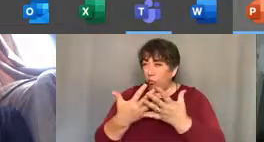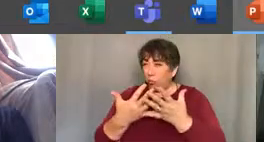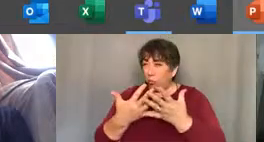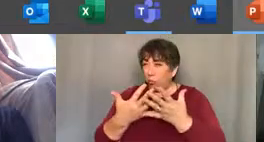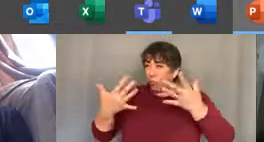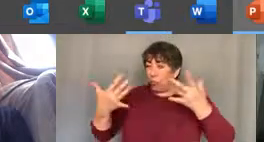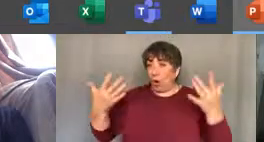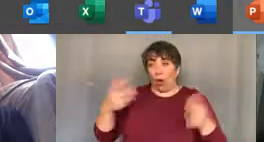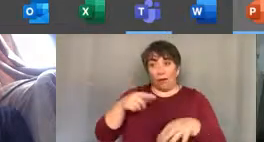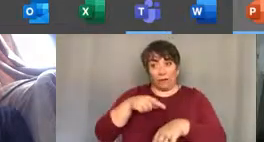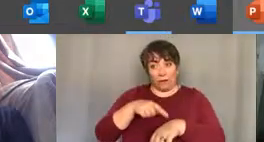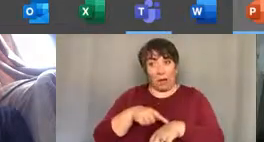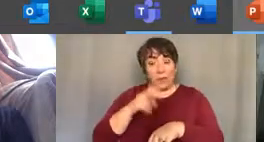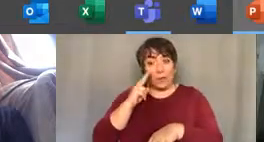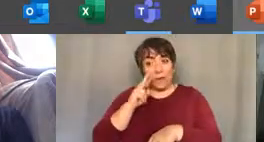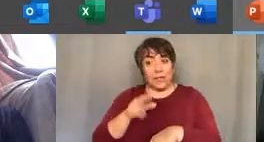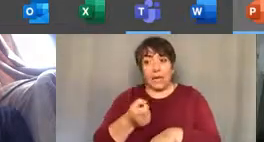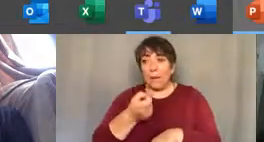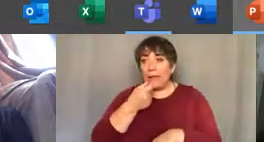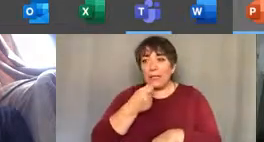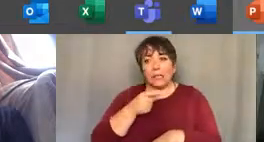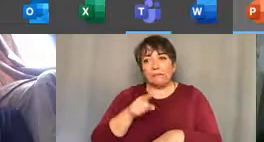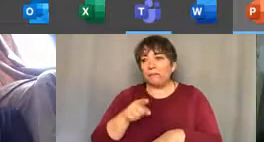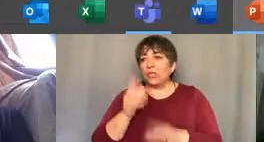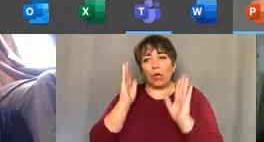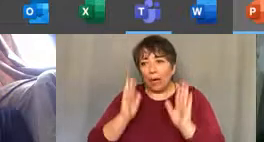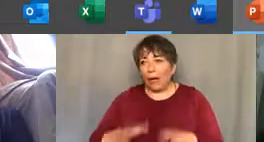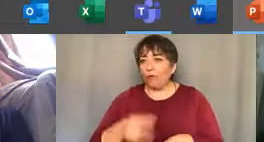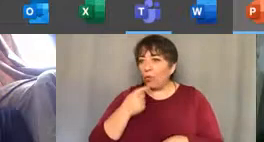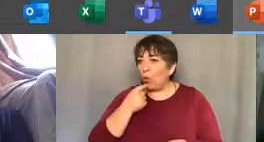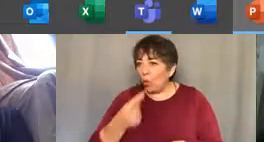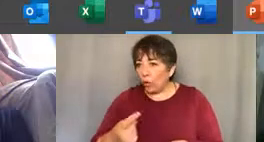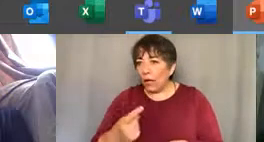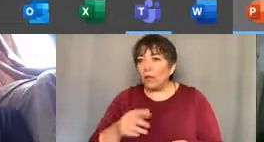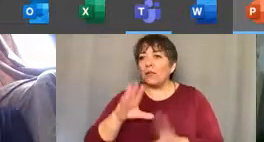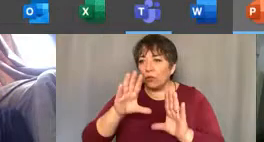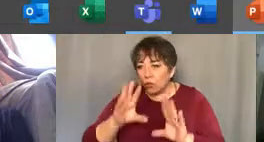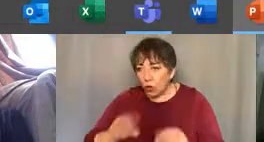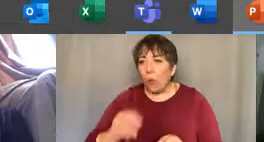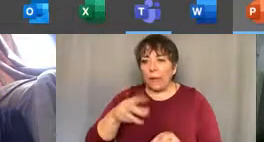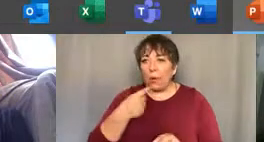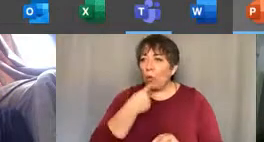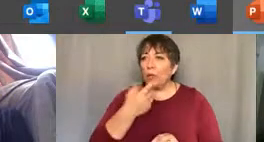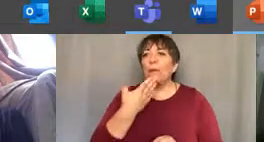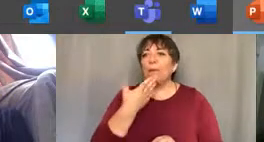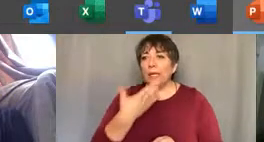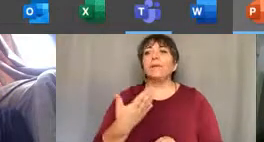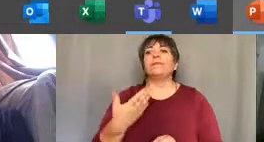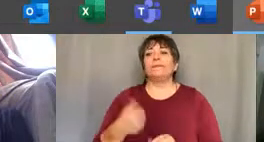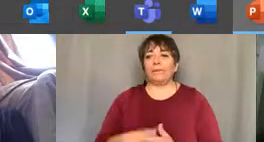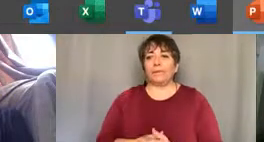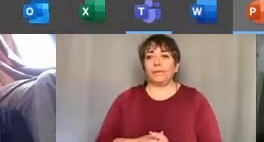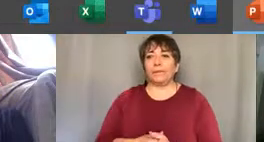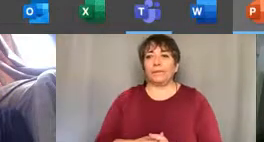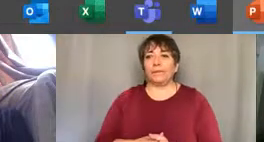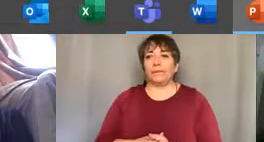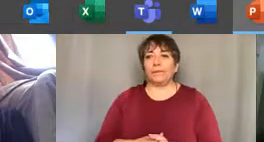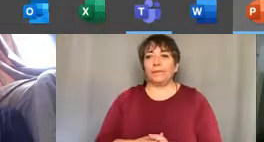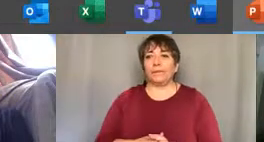actually prevented medicines waste via more patients utilising our service. And this equated